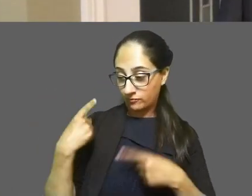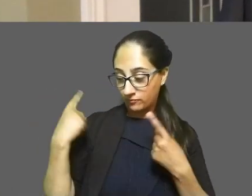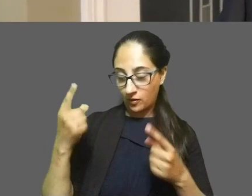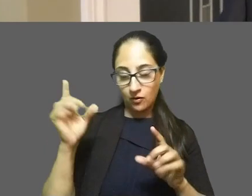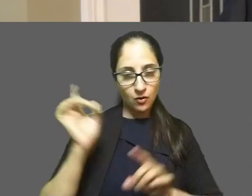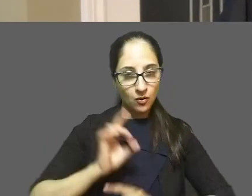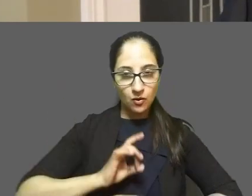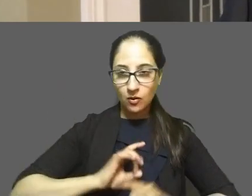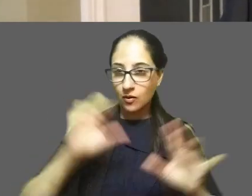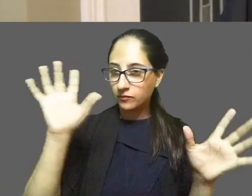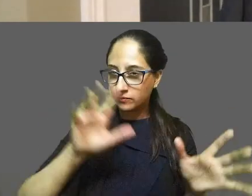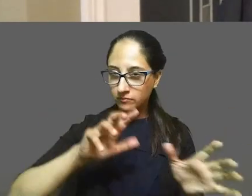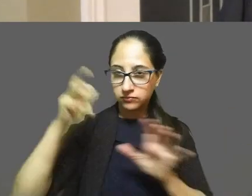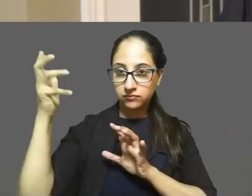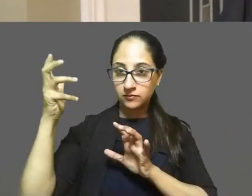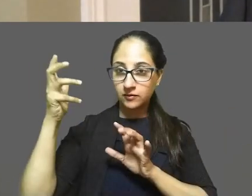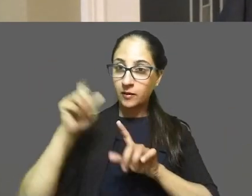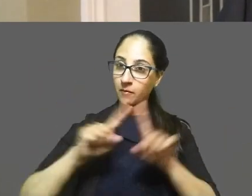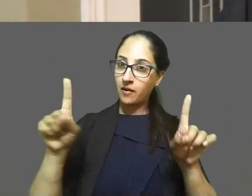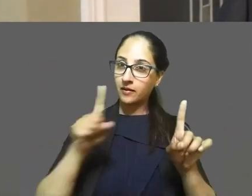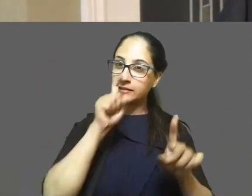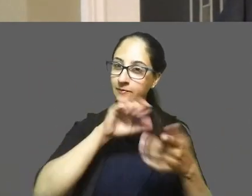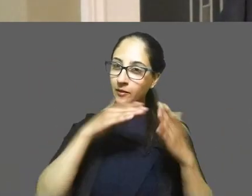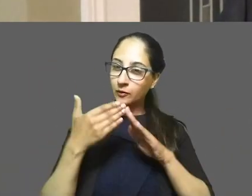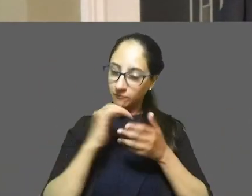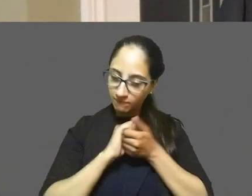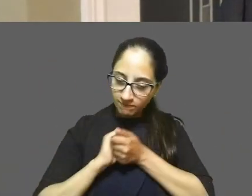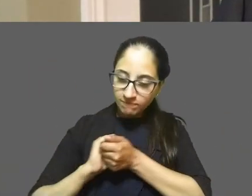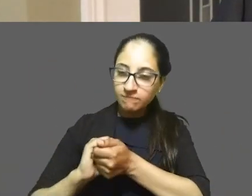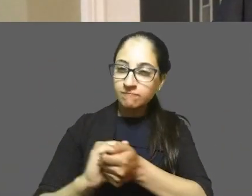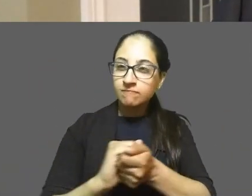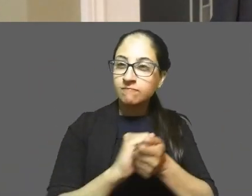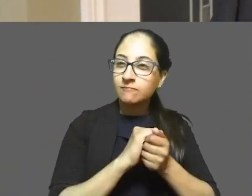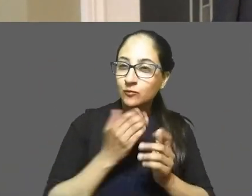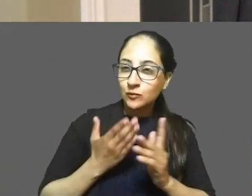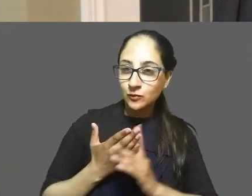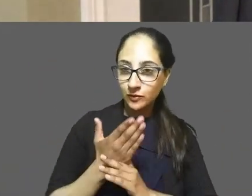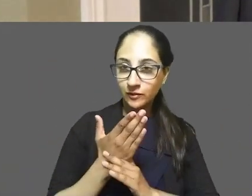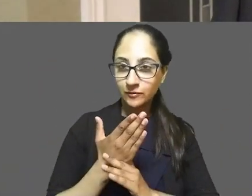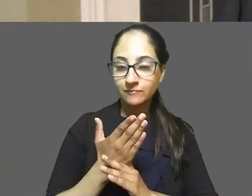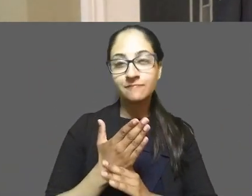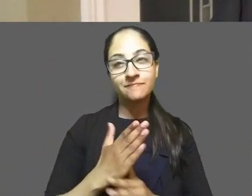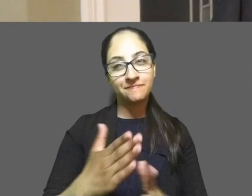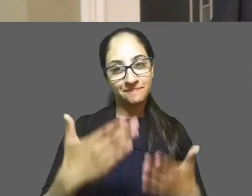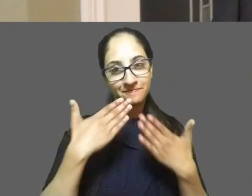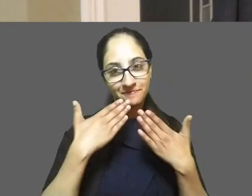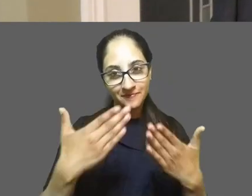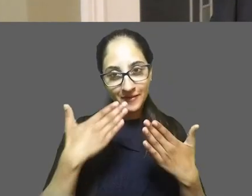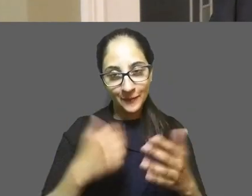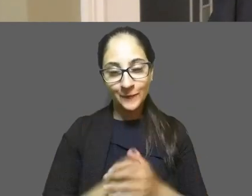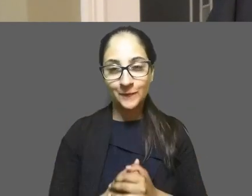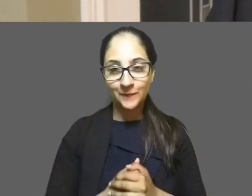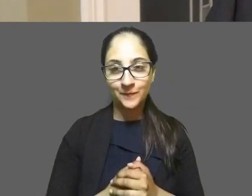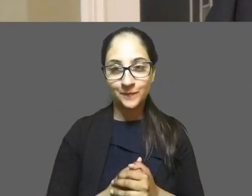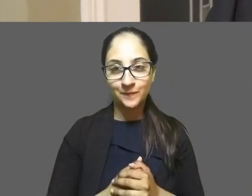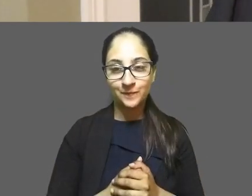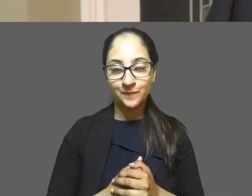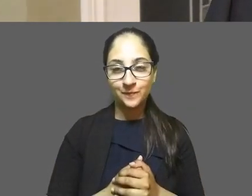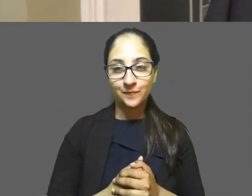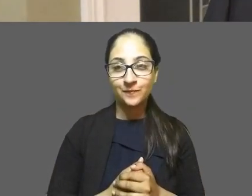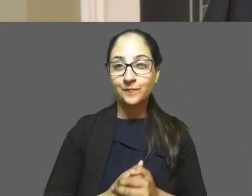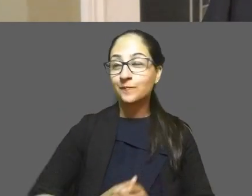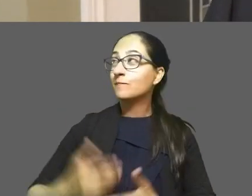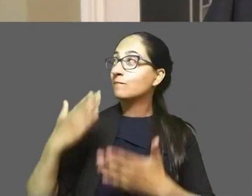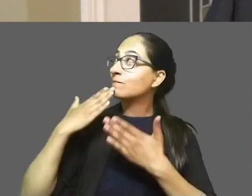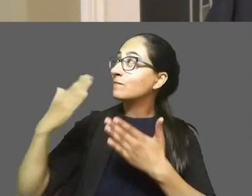through together and how we have come out of this year, it's time to say thank you. Thank you for all